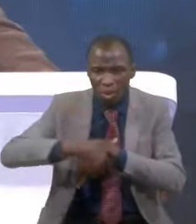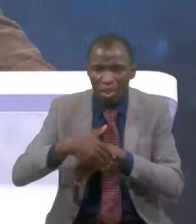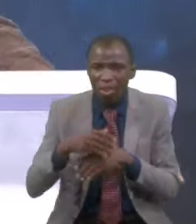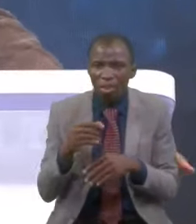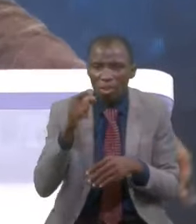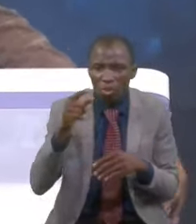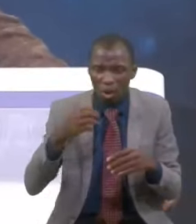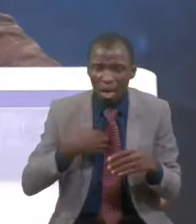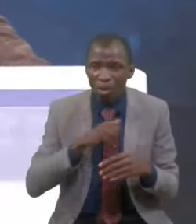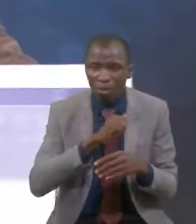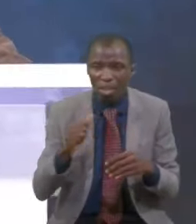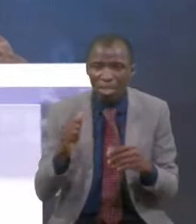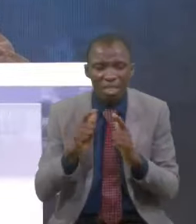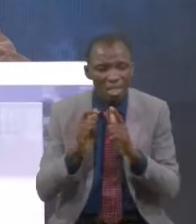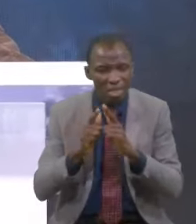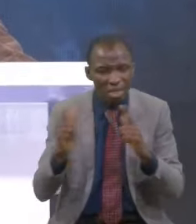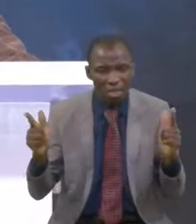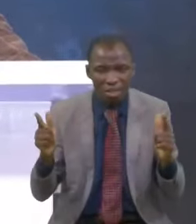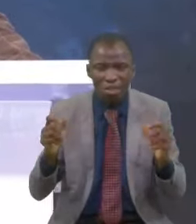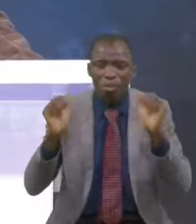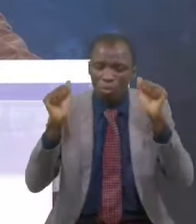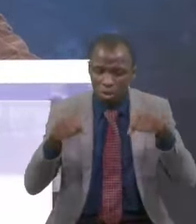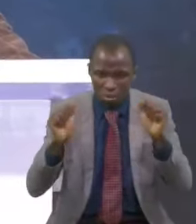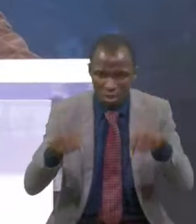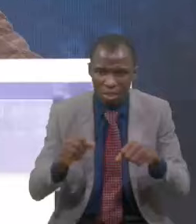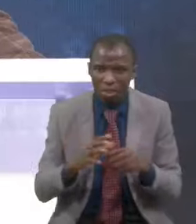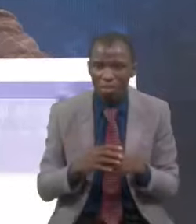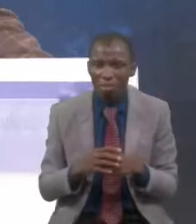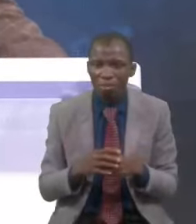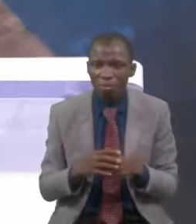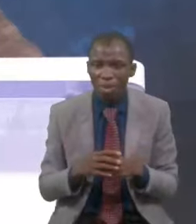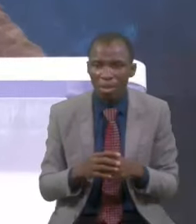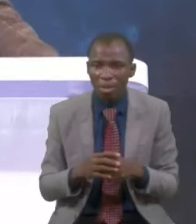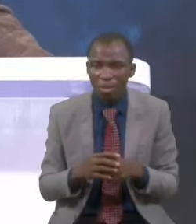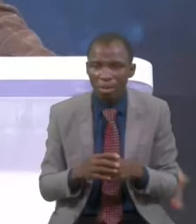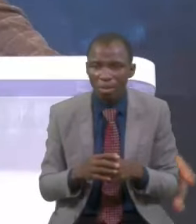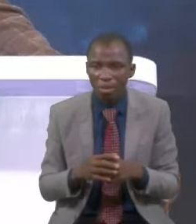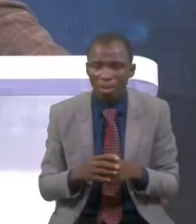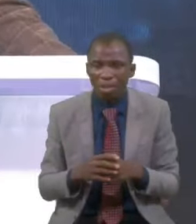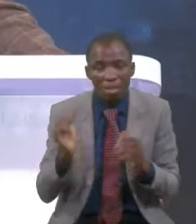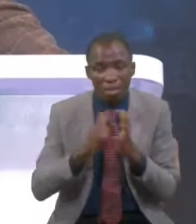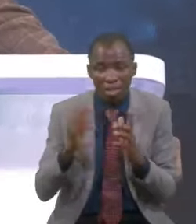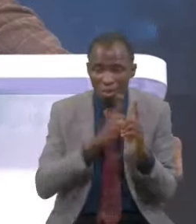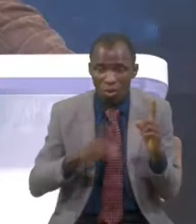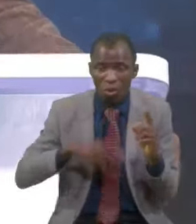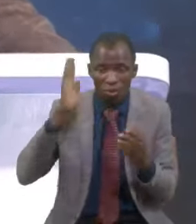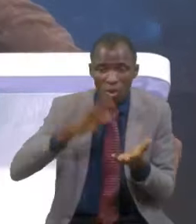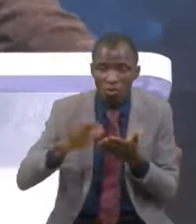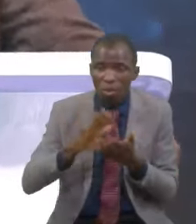a great possibility that He'll forgive your sin. He'll take the shame